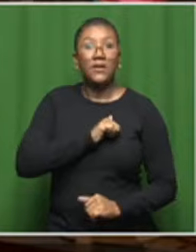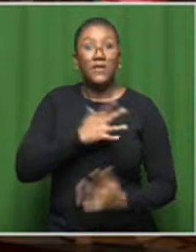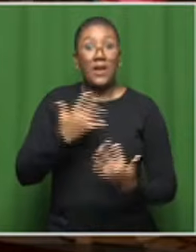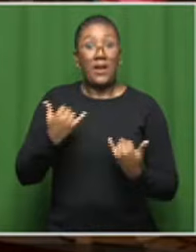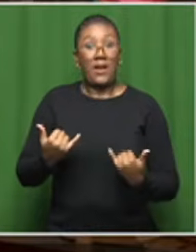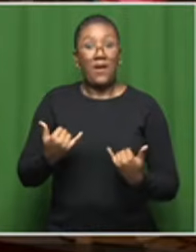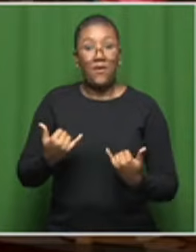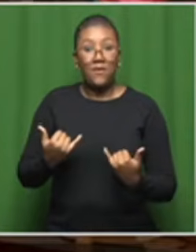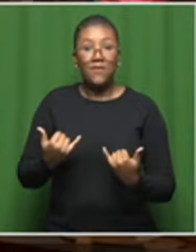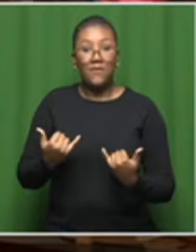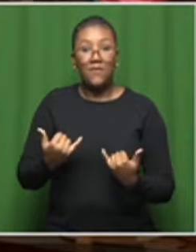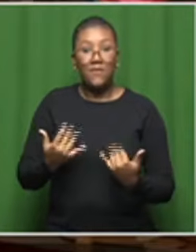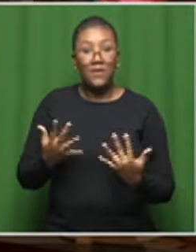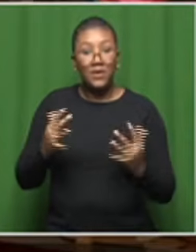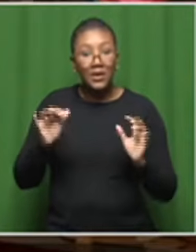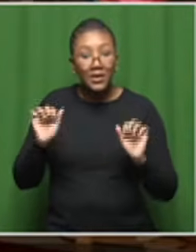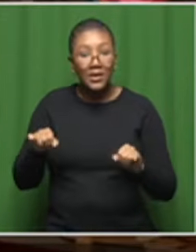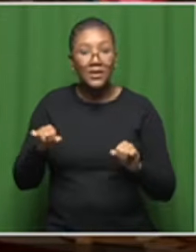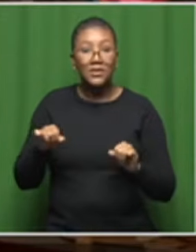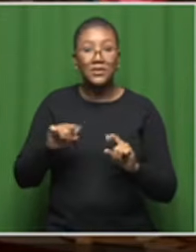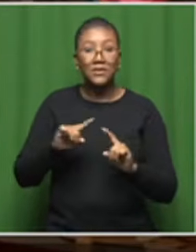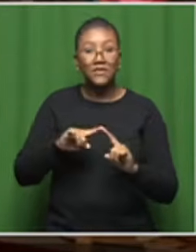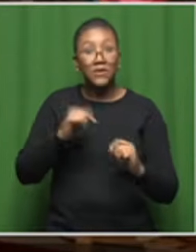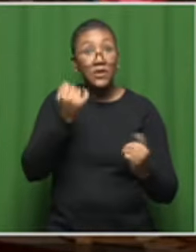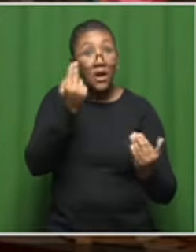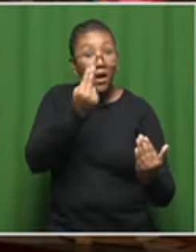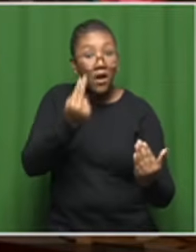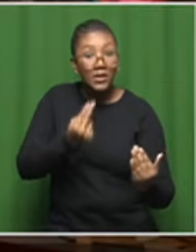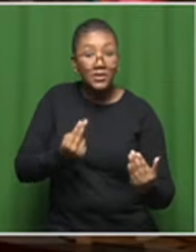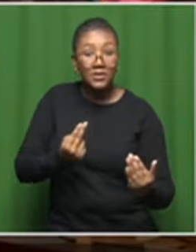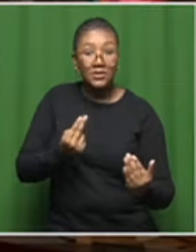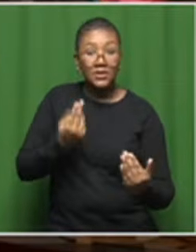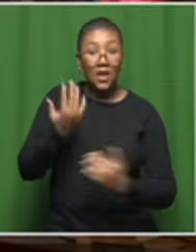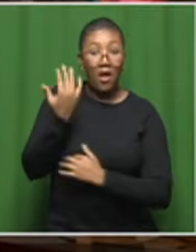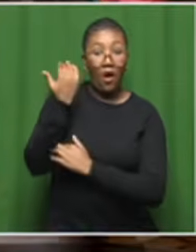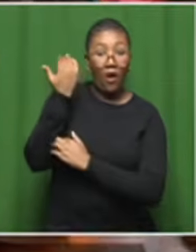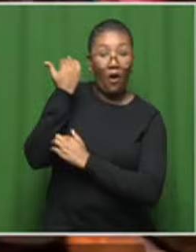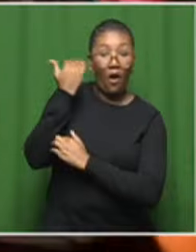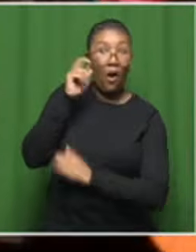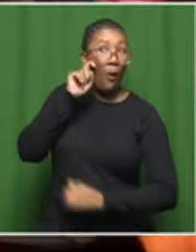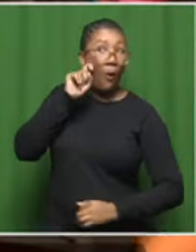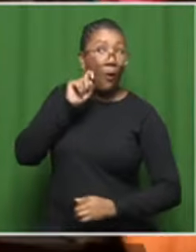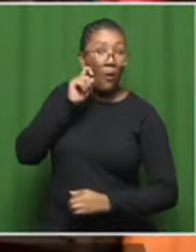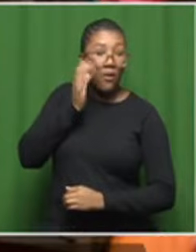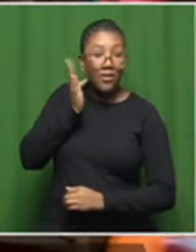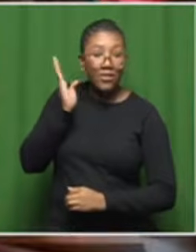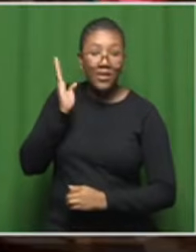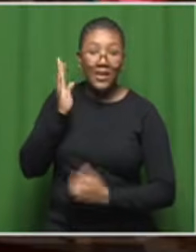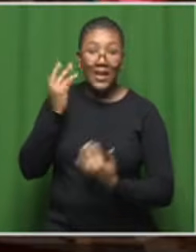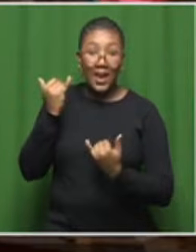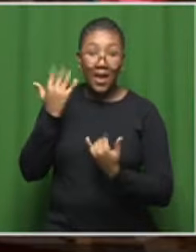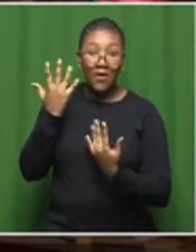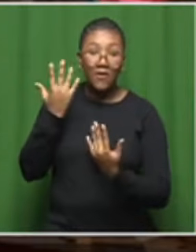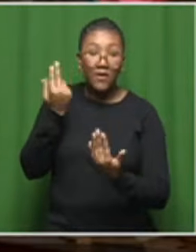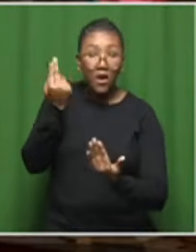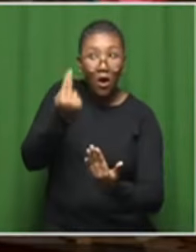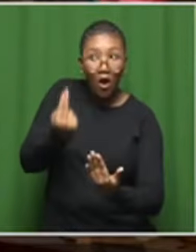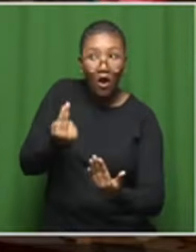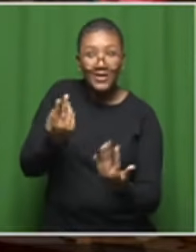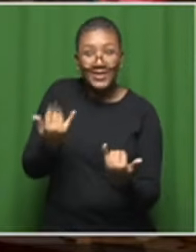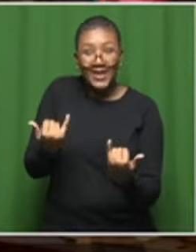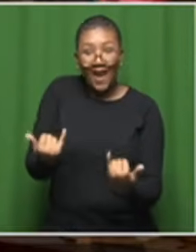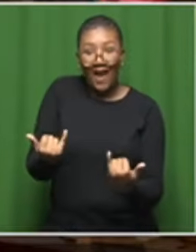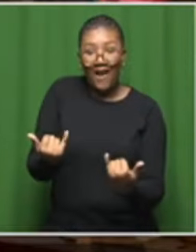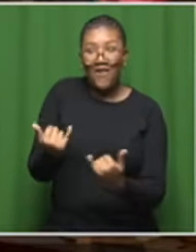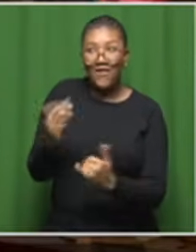time where I have artists that have gone before me. I have artists that are with me now, and I have artists